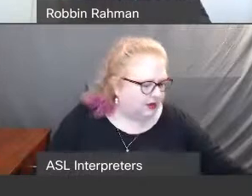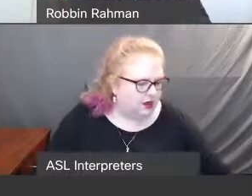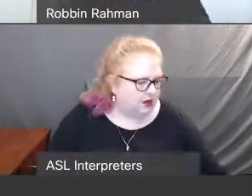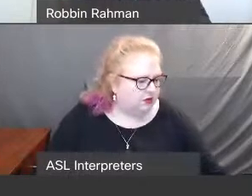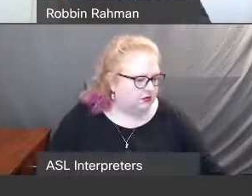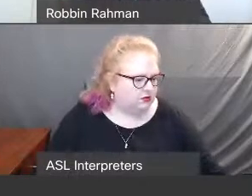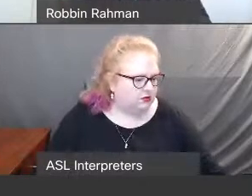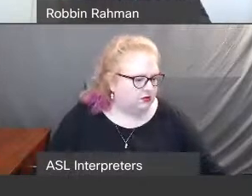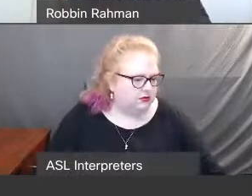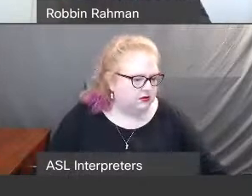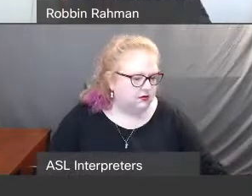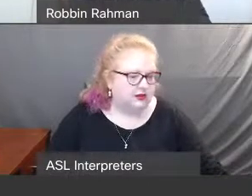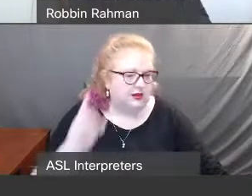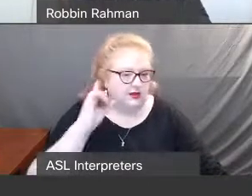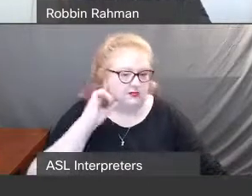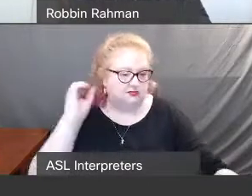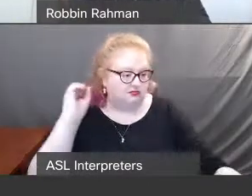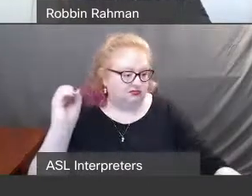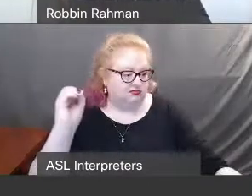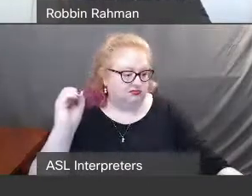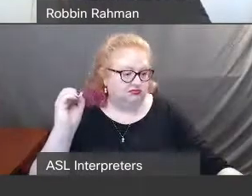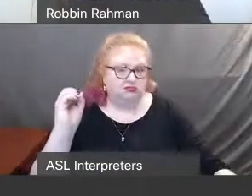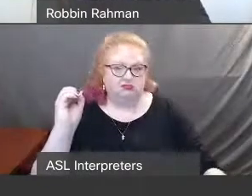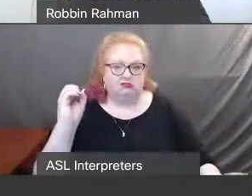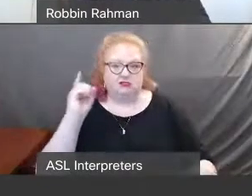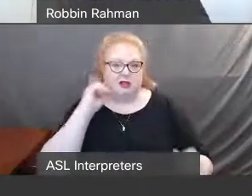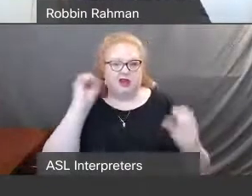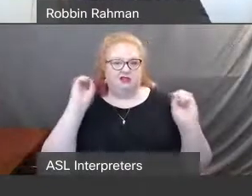I'm not hearing anything, guys.